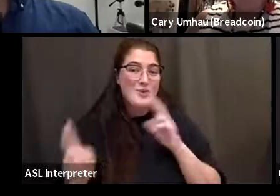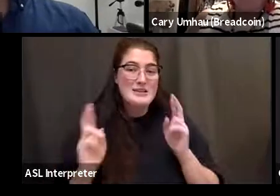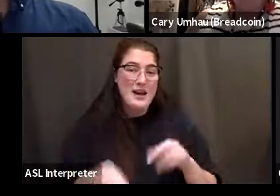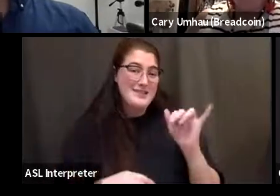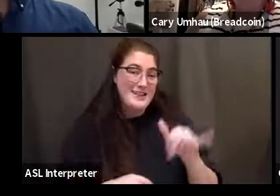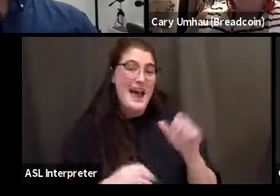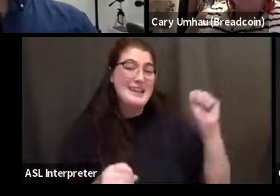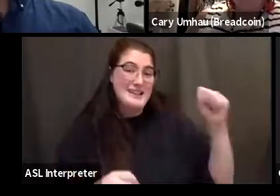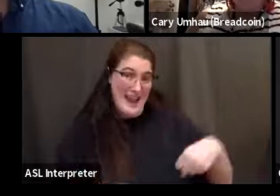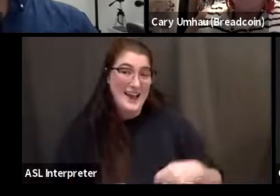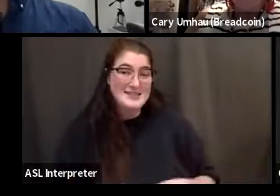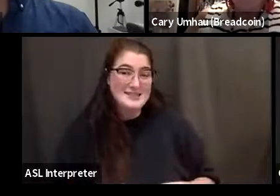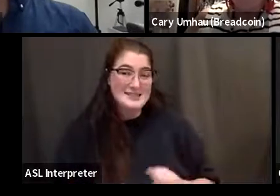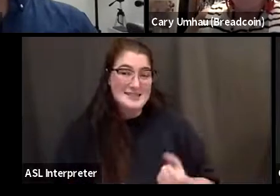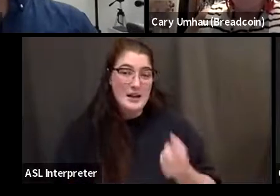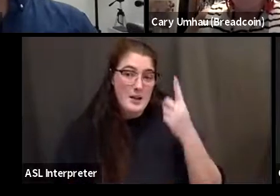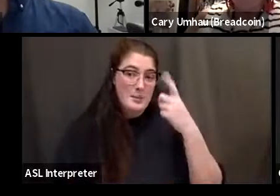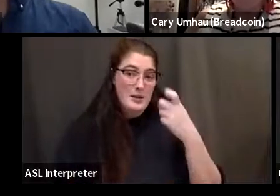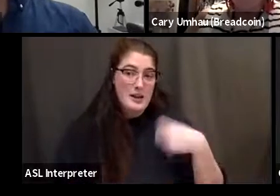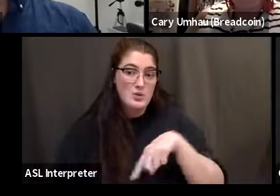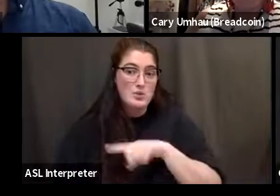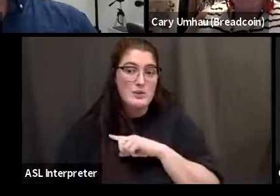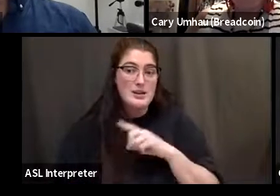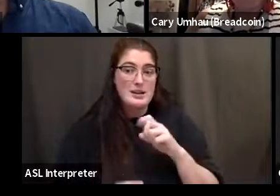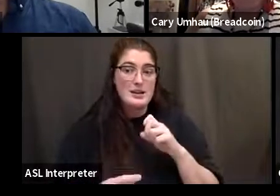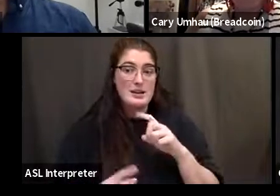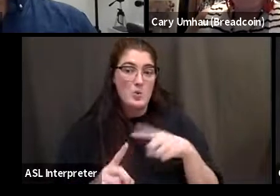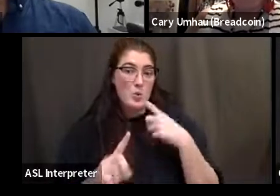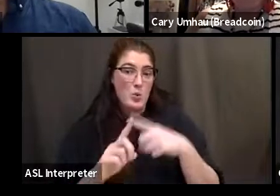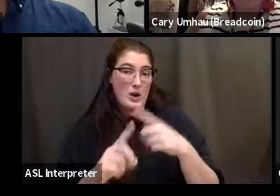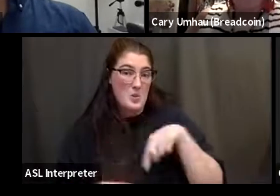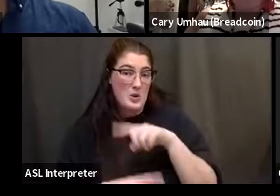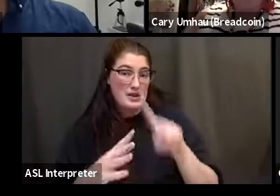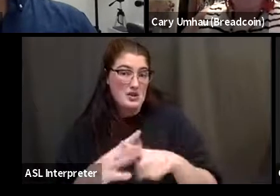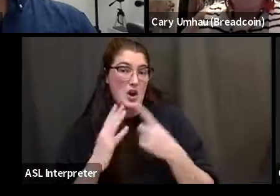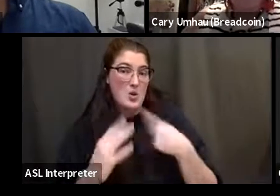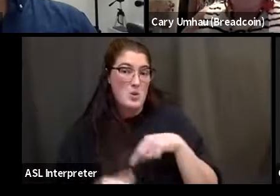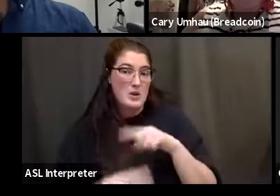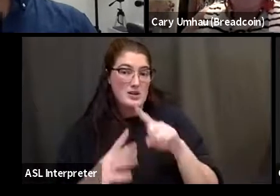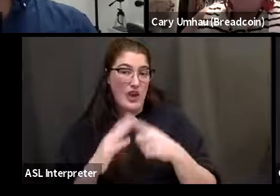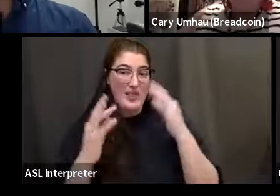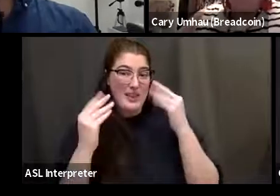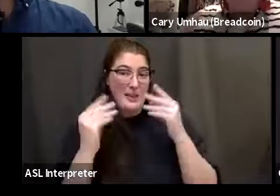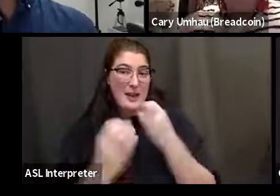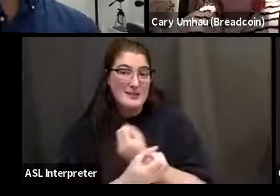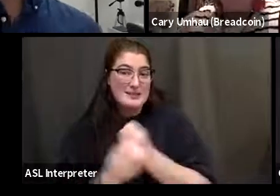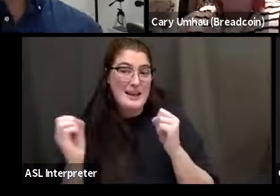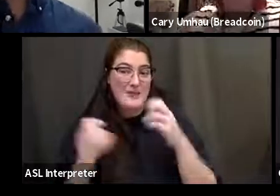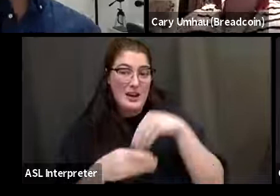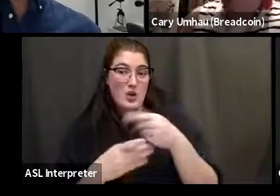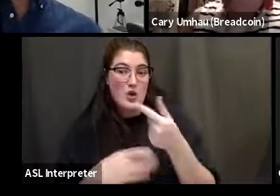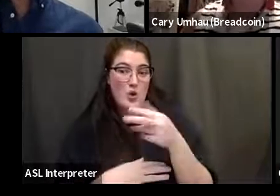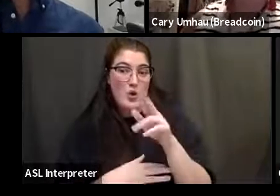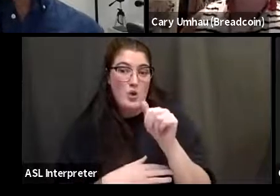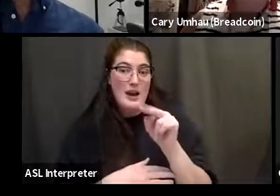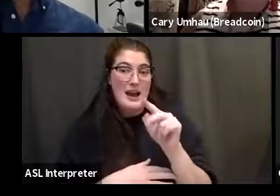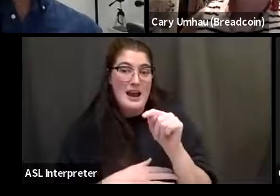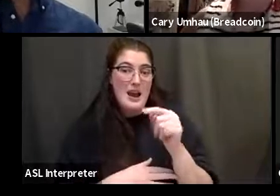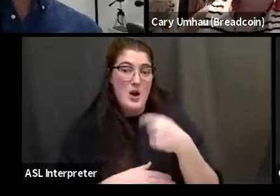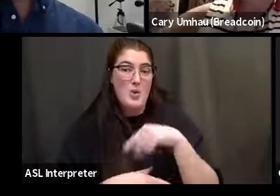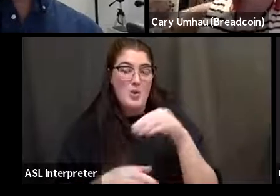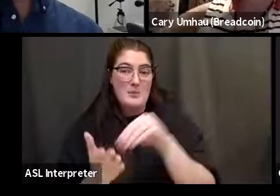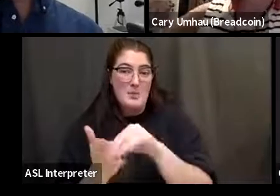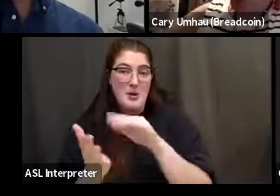that, yes, because when we started thinking about safety, and in our grant, we actually put in there the safety part